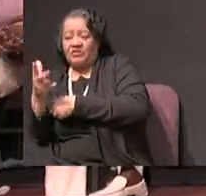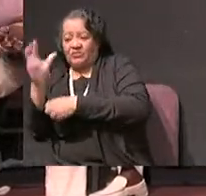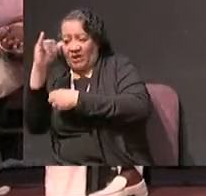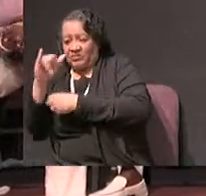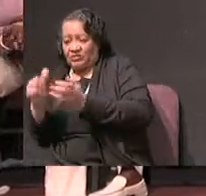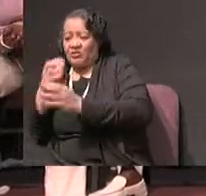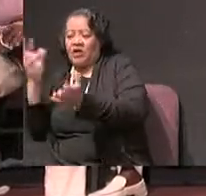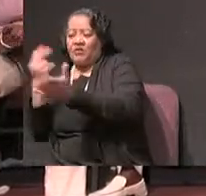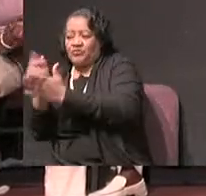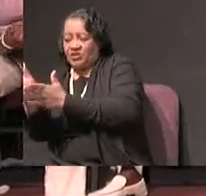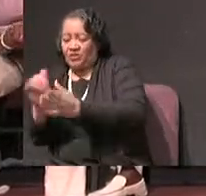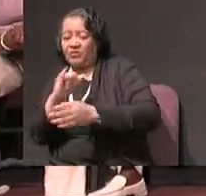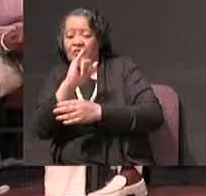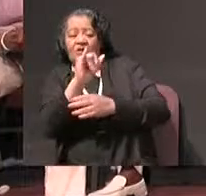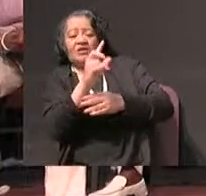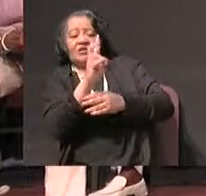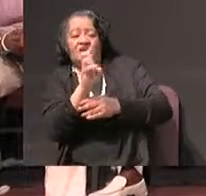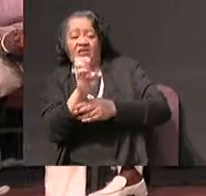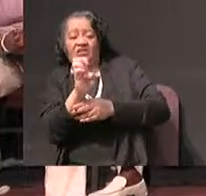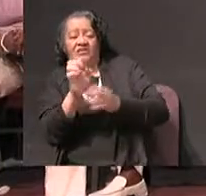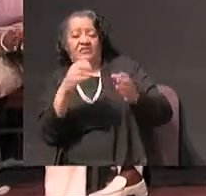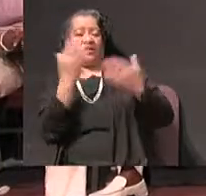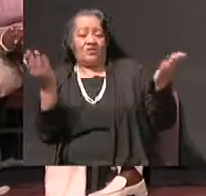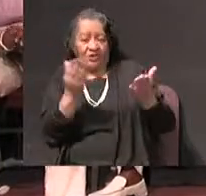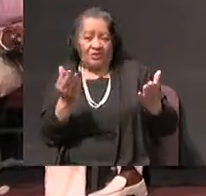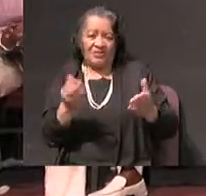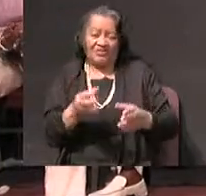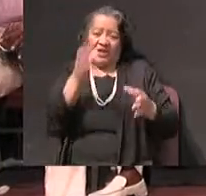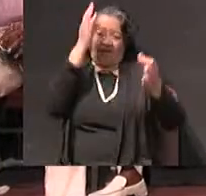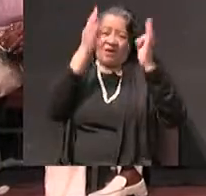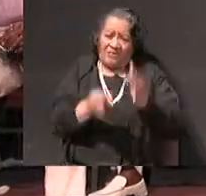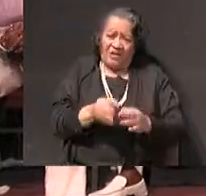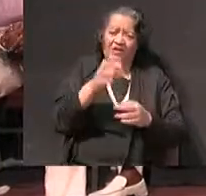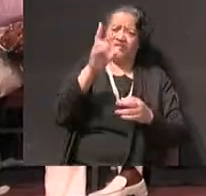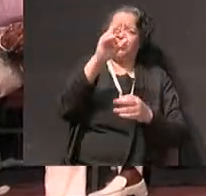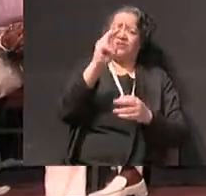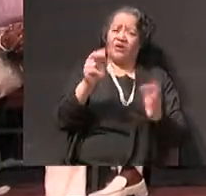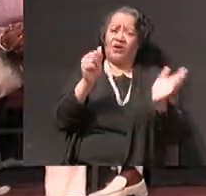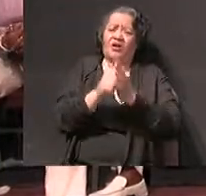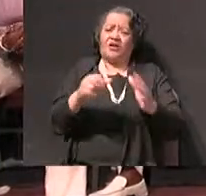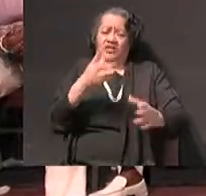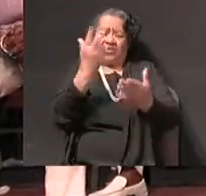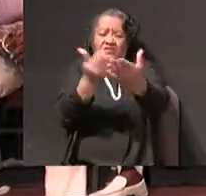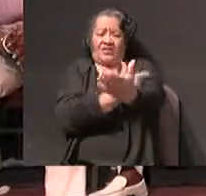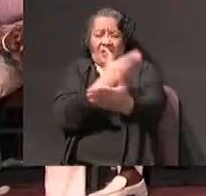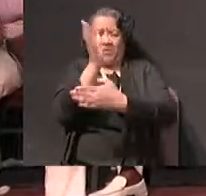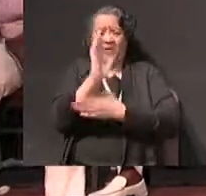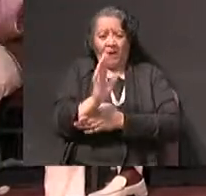he's righteous. Jude, he is the judge. And Revelation, he's the lamb.